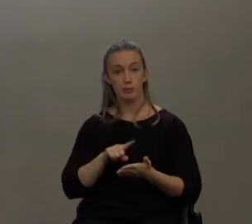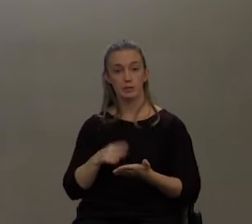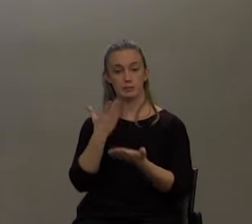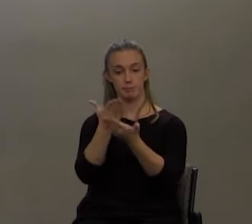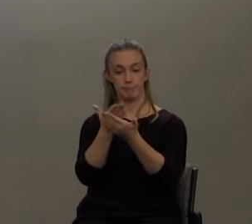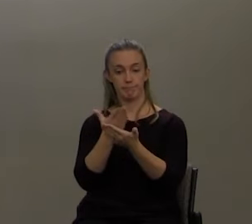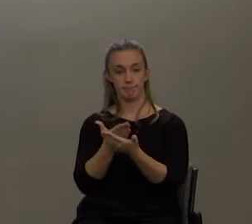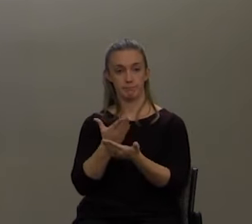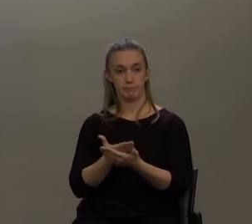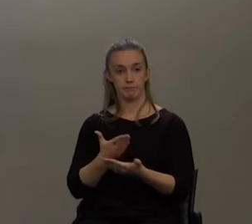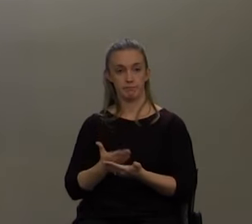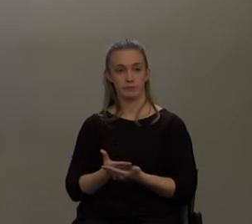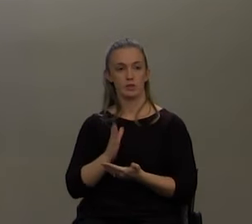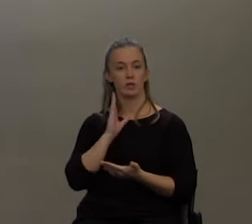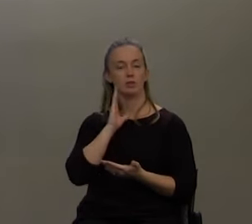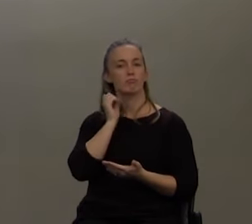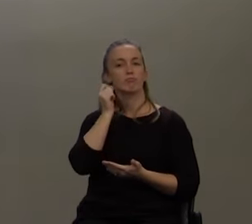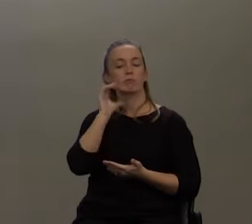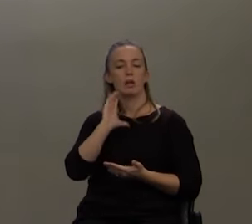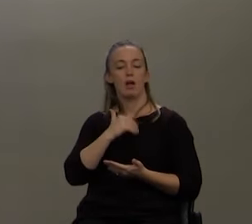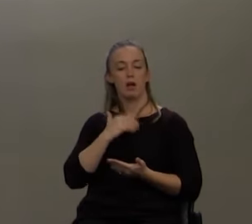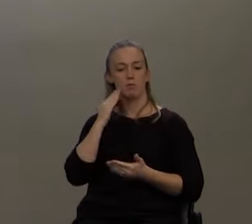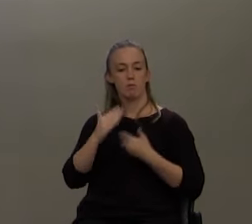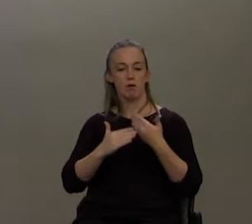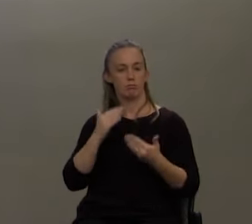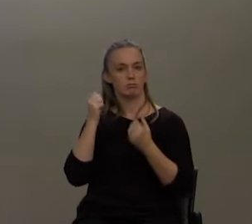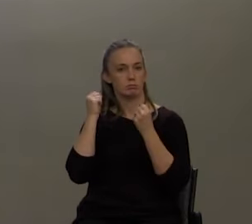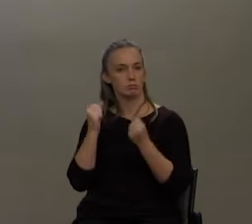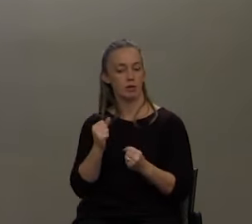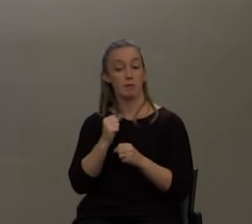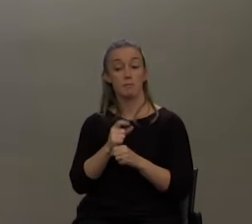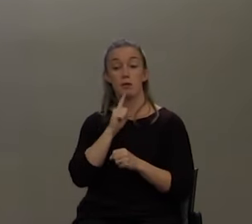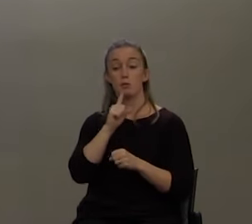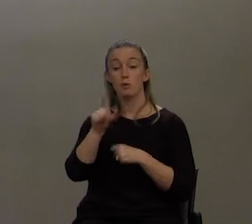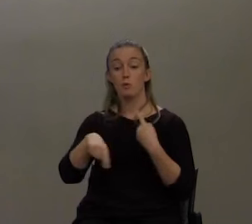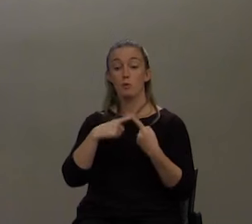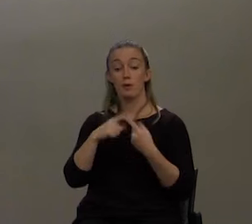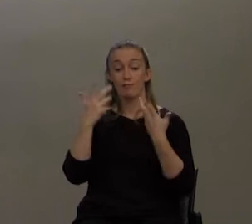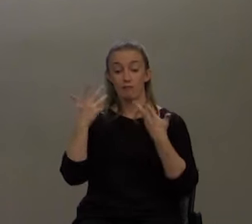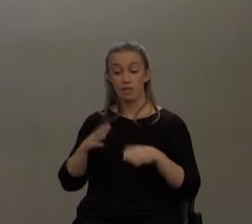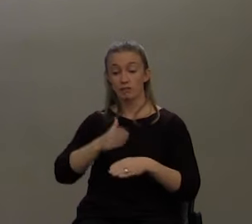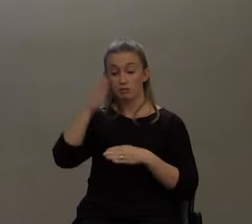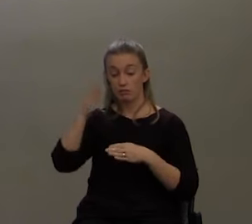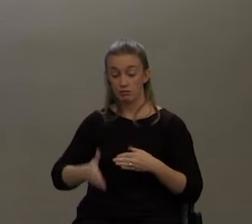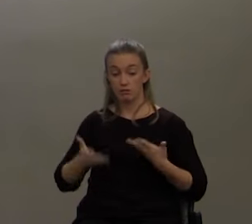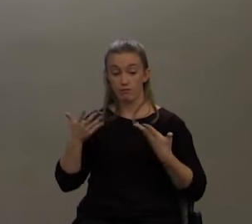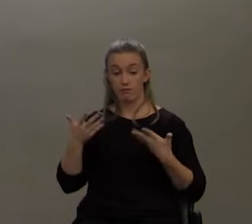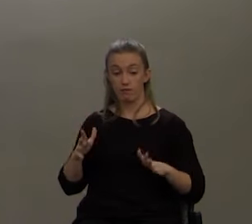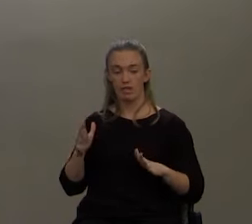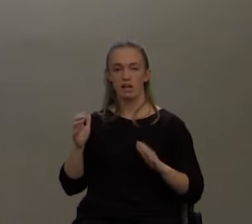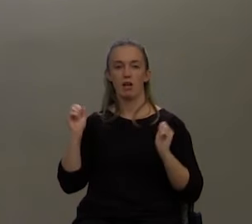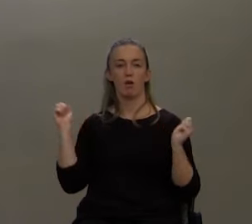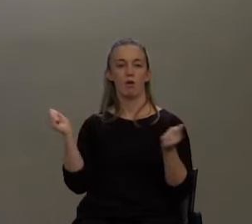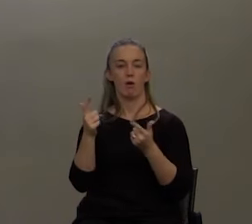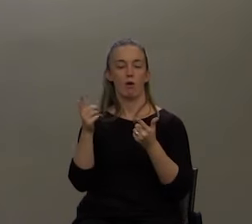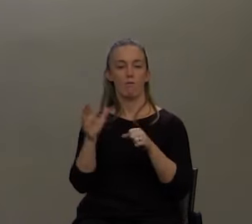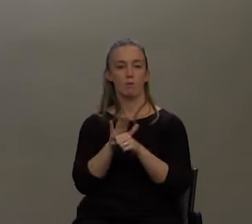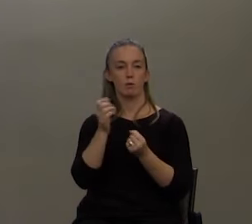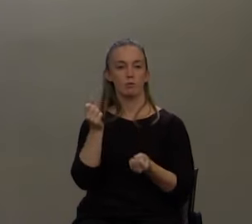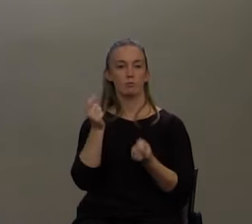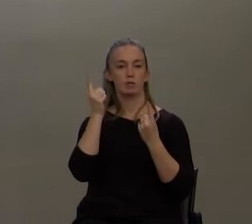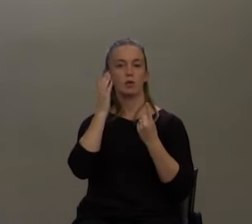very thoughtful process to make sure that everybody, when we get to the end of this, everybody's on the same page in terms of understanding why